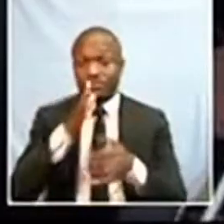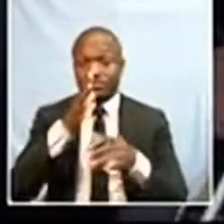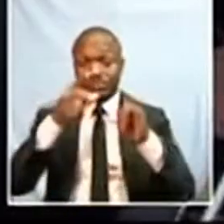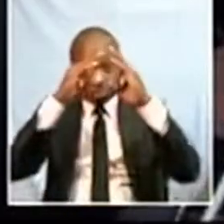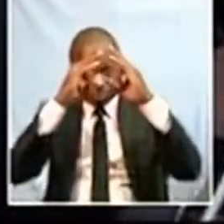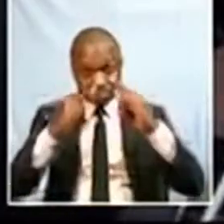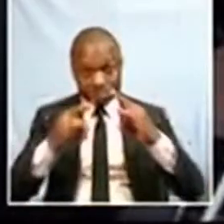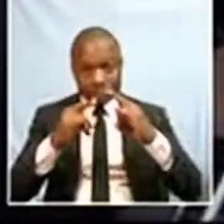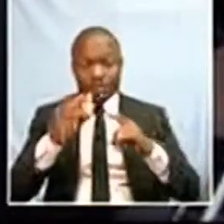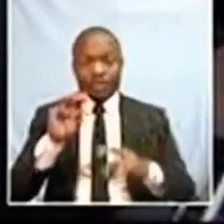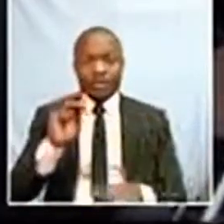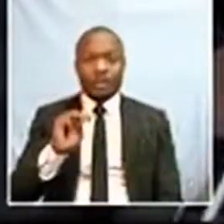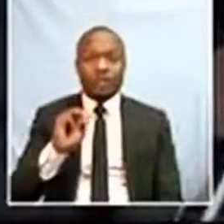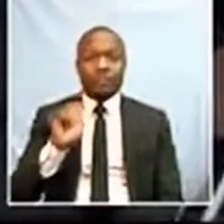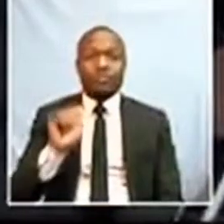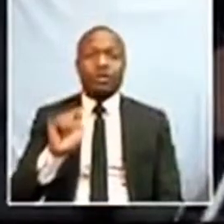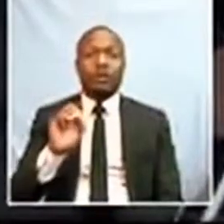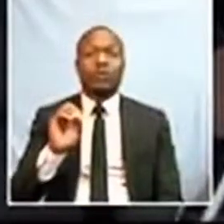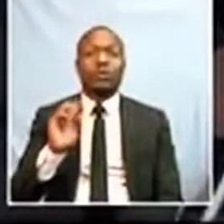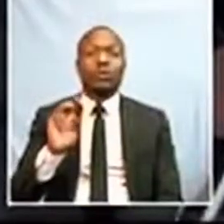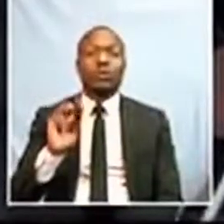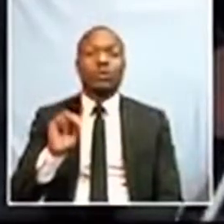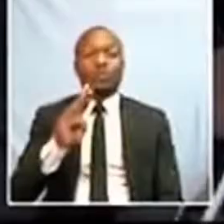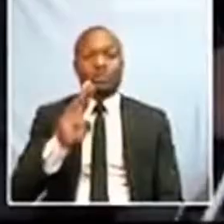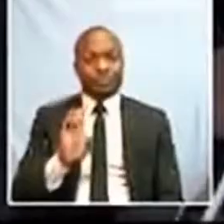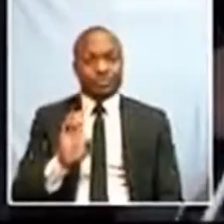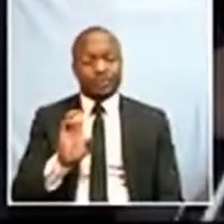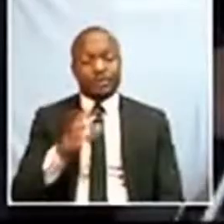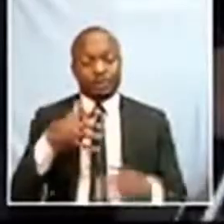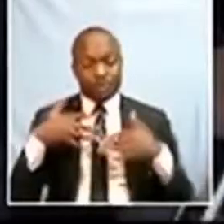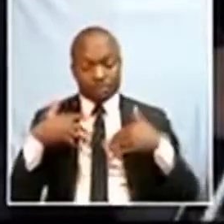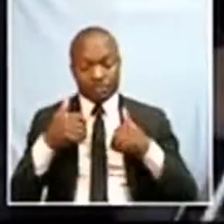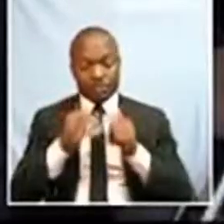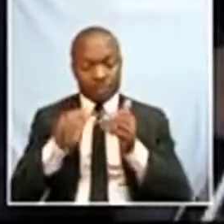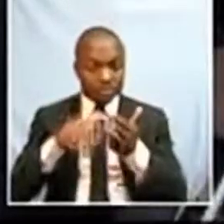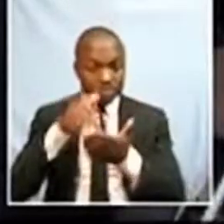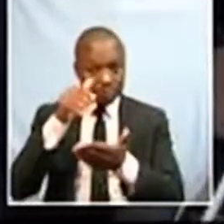at Malombe Rural Health Post. And